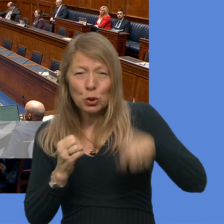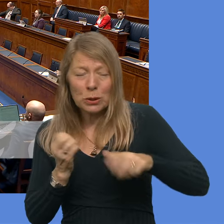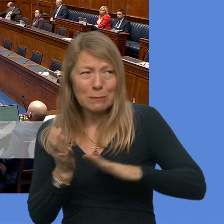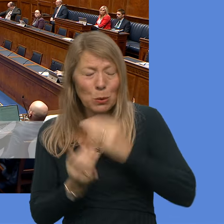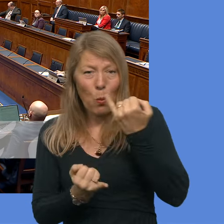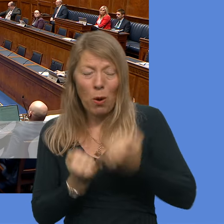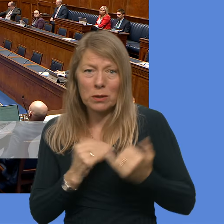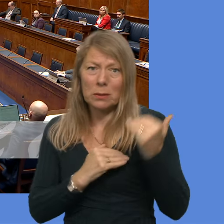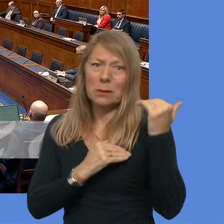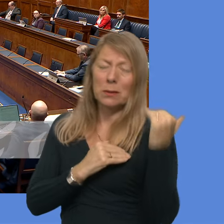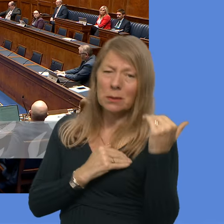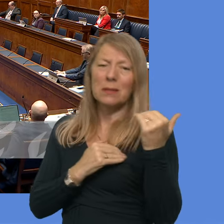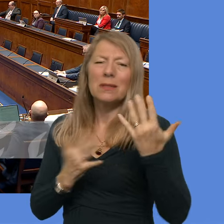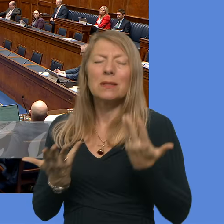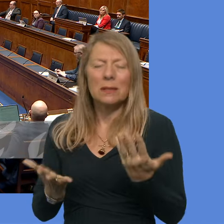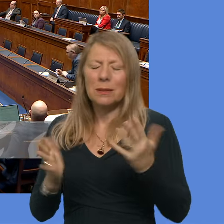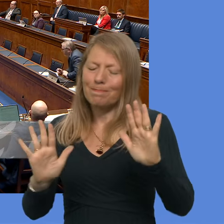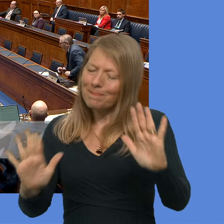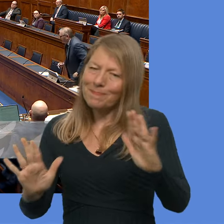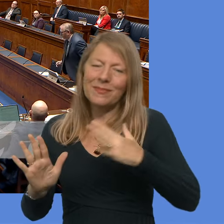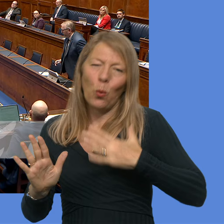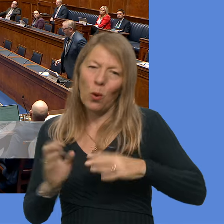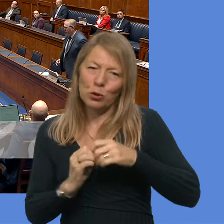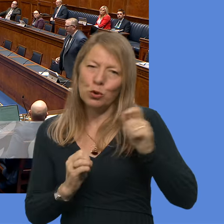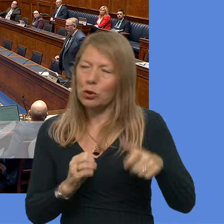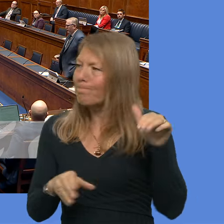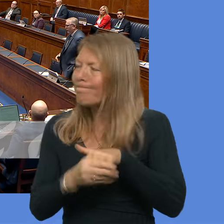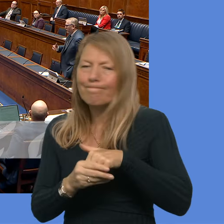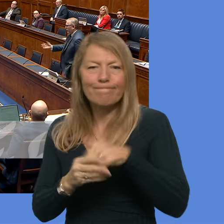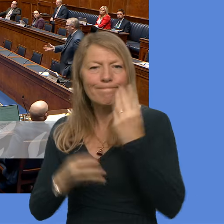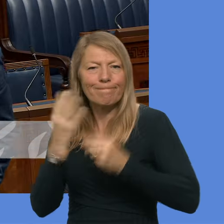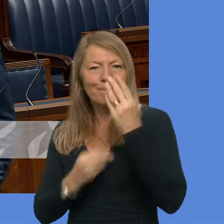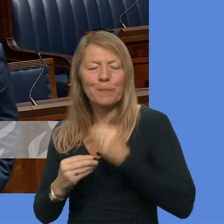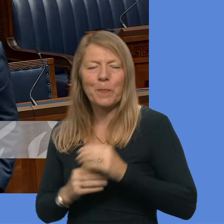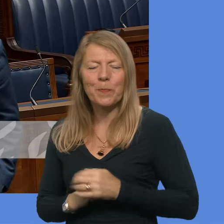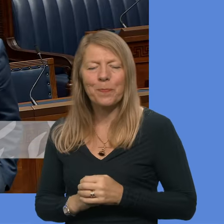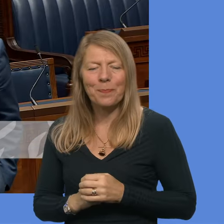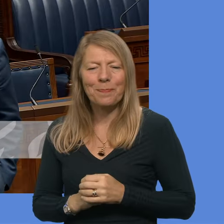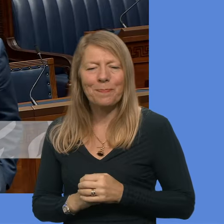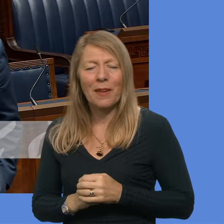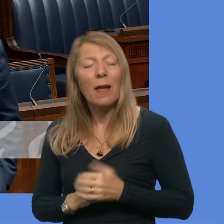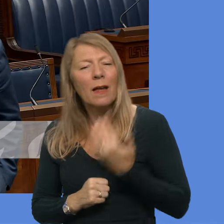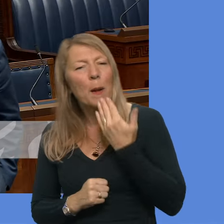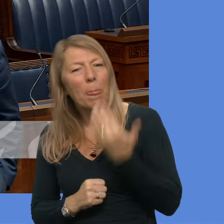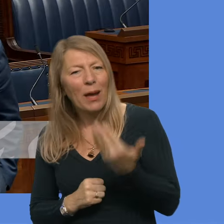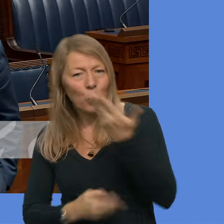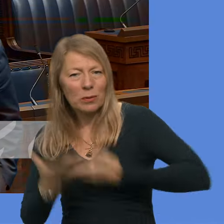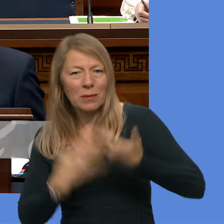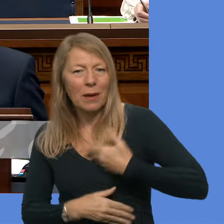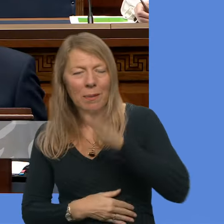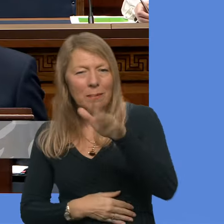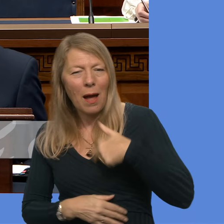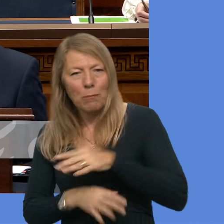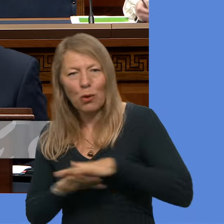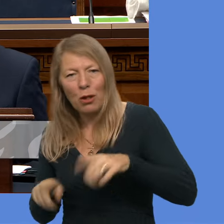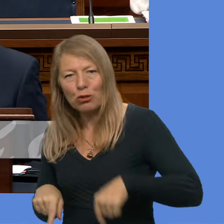students. Mr. Biddy. Thank you, Minister. That wasn't a challenge, and it certainly isn't a party's